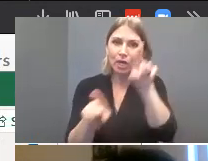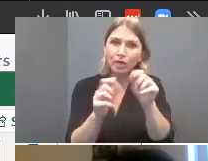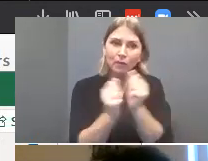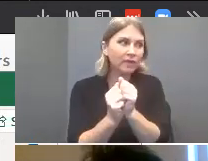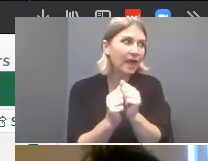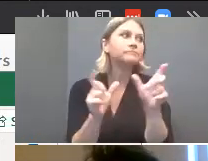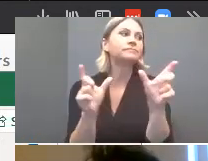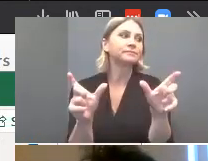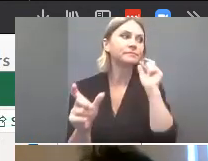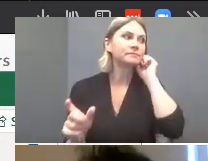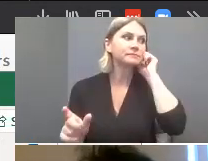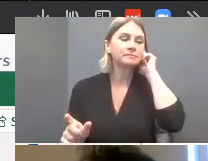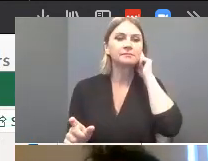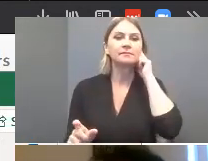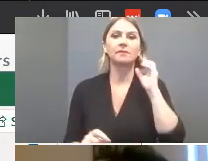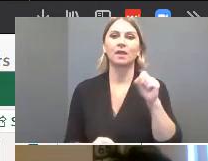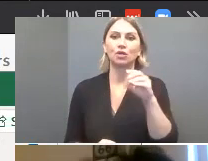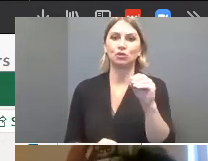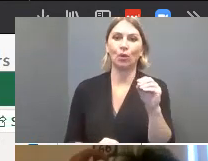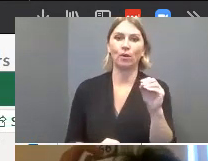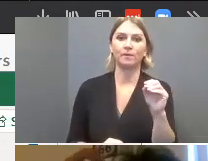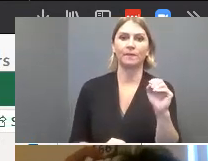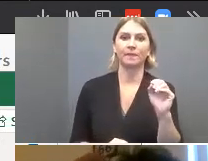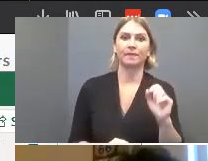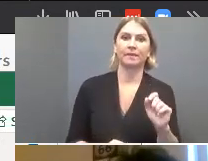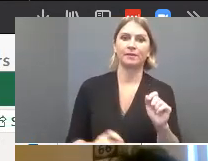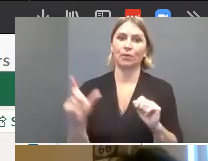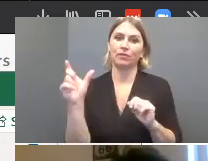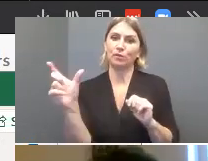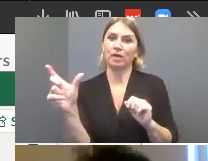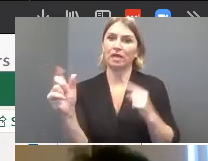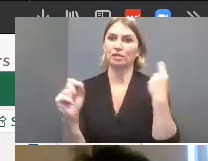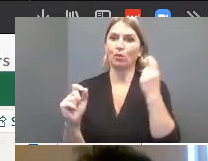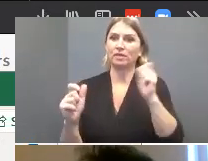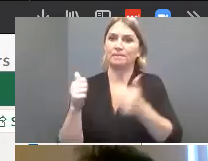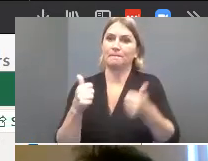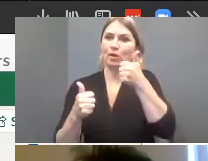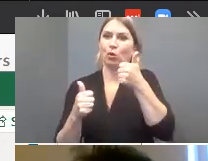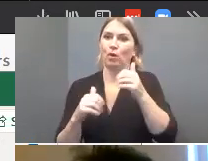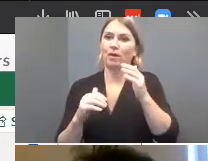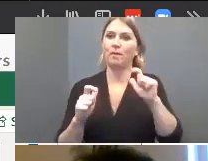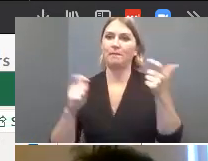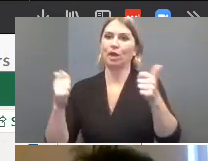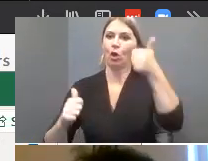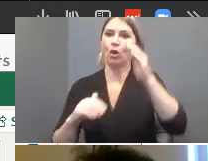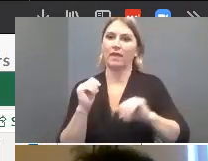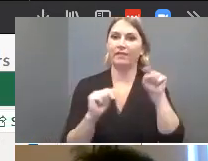statement? That 3.1 n squared will always be larger than 3n squared minus 100n plus of 6?